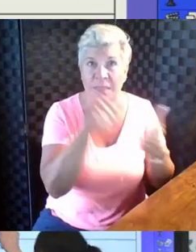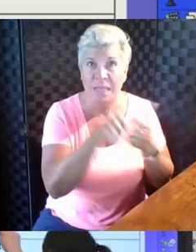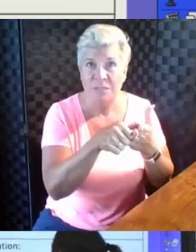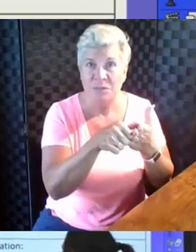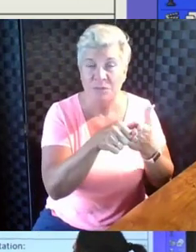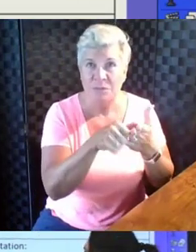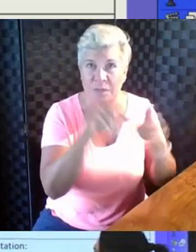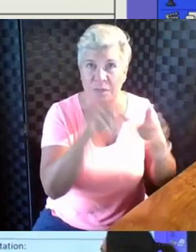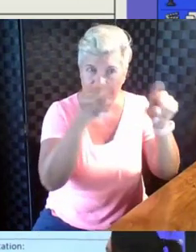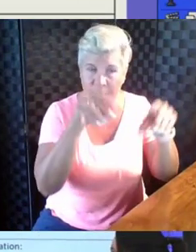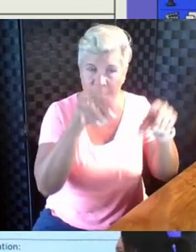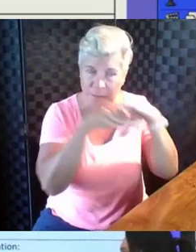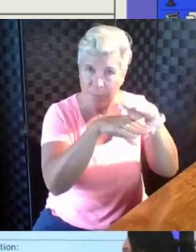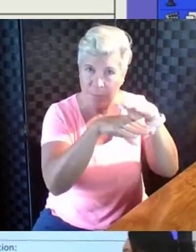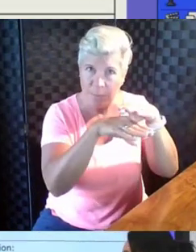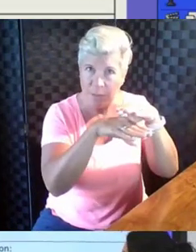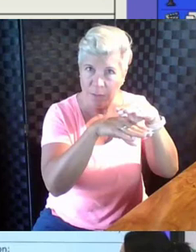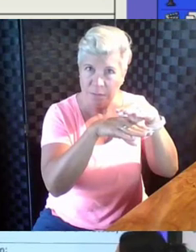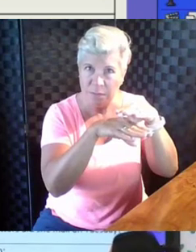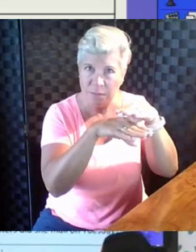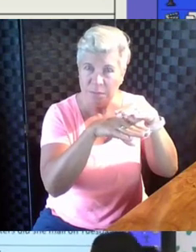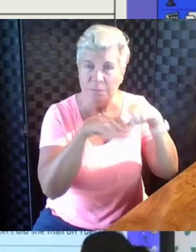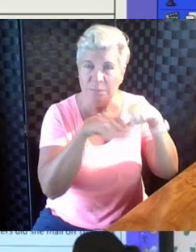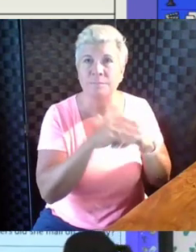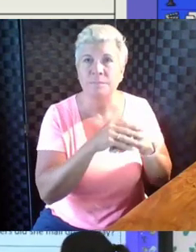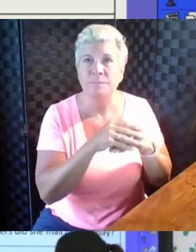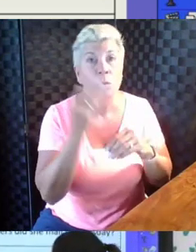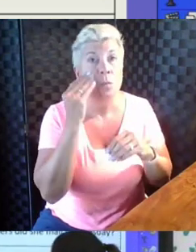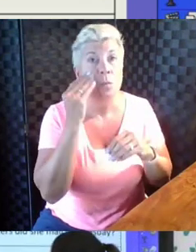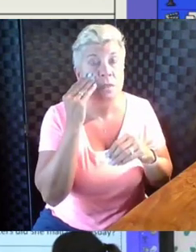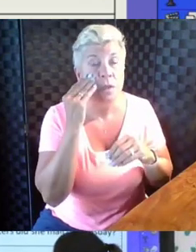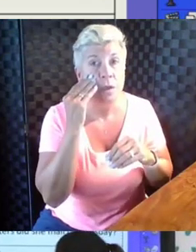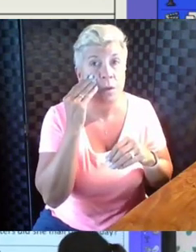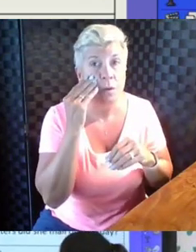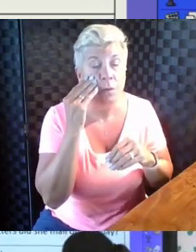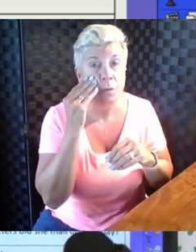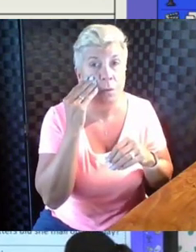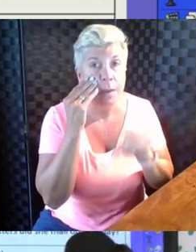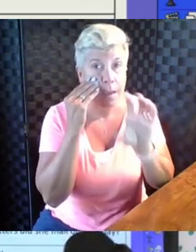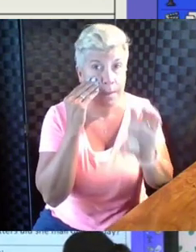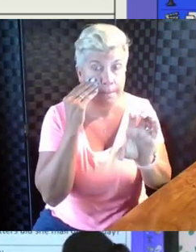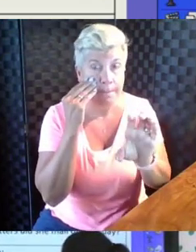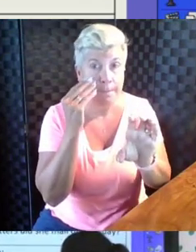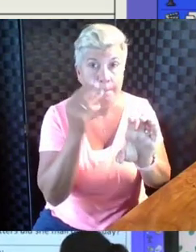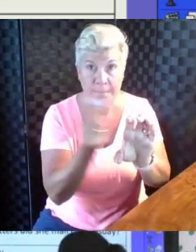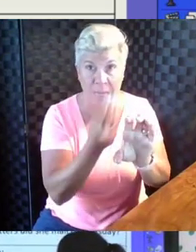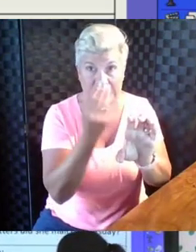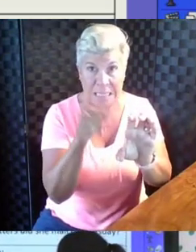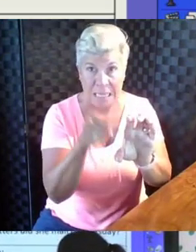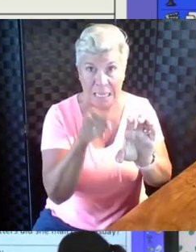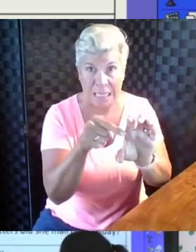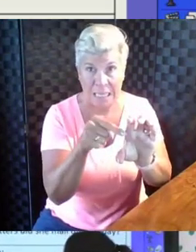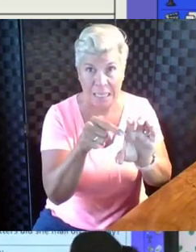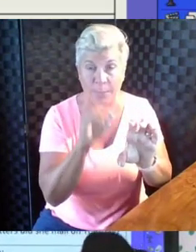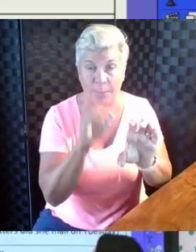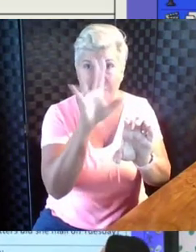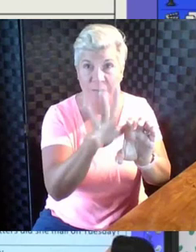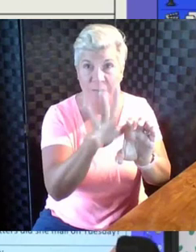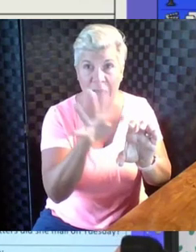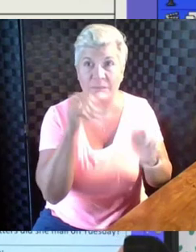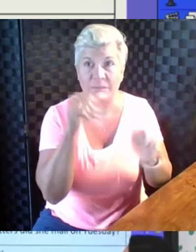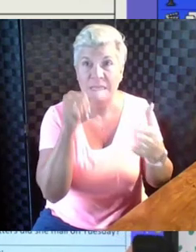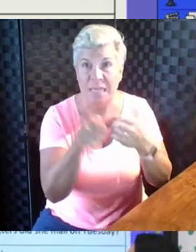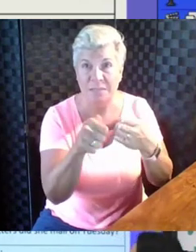mail to her friends. So we know on Monday, she put